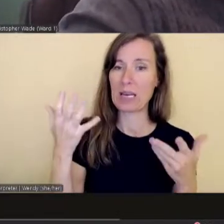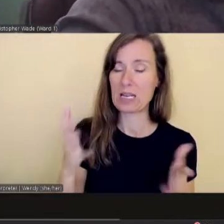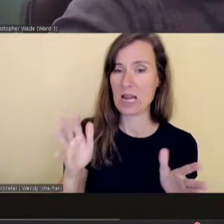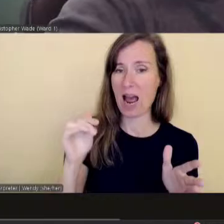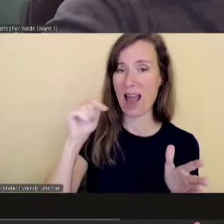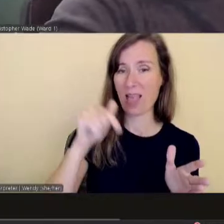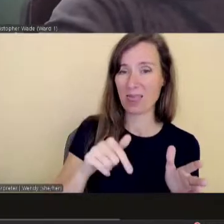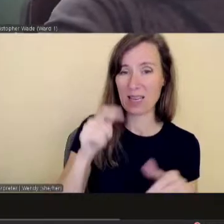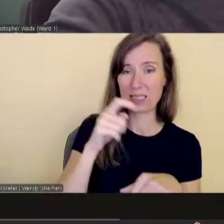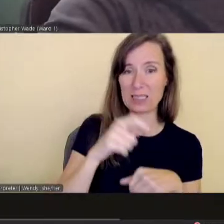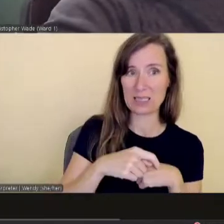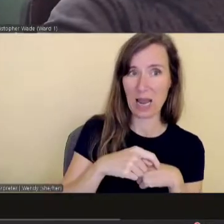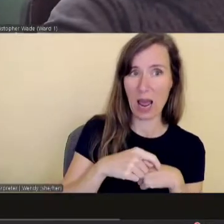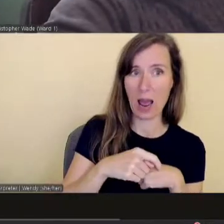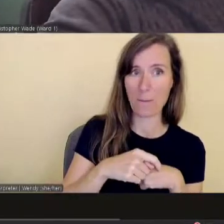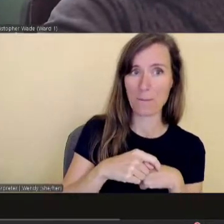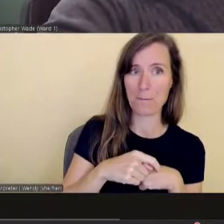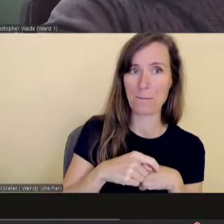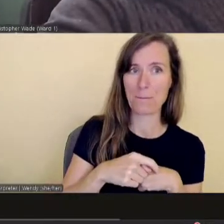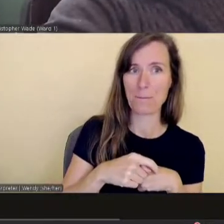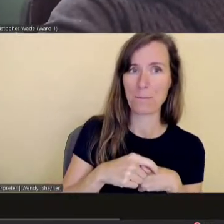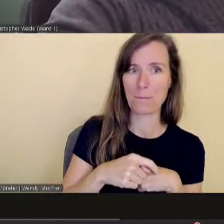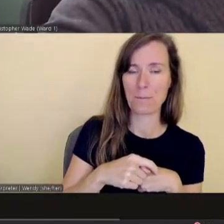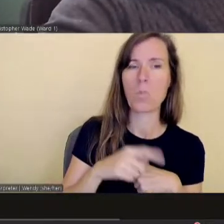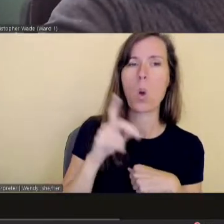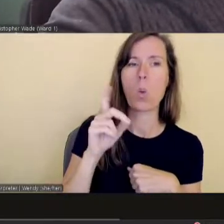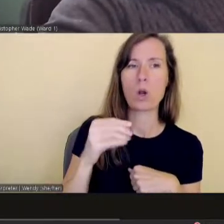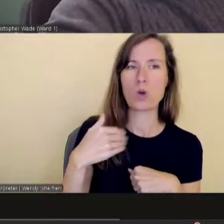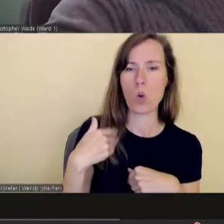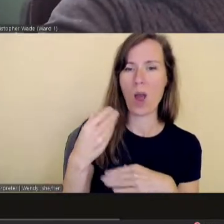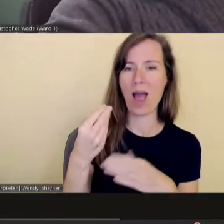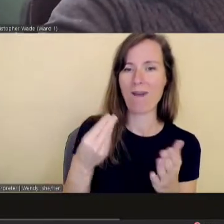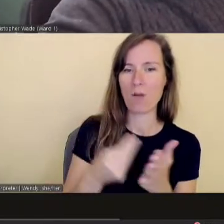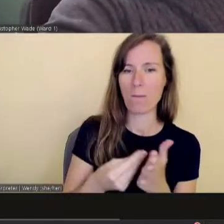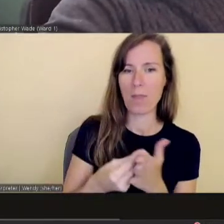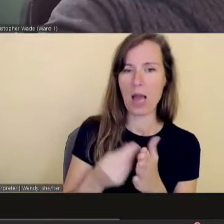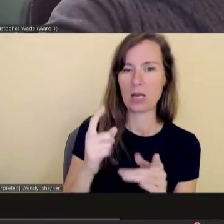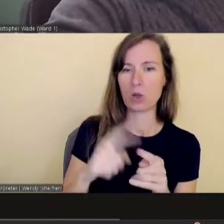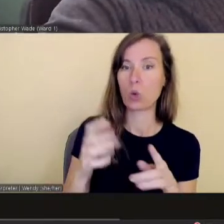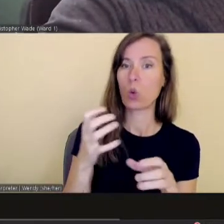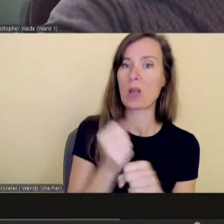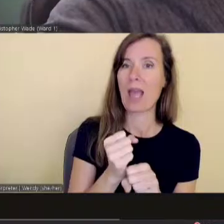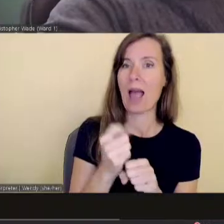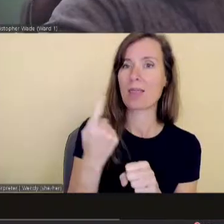okay? We do have money to get the bleachers. And